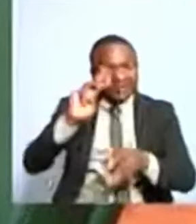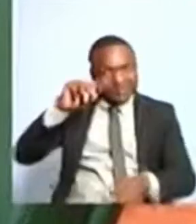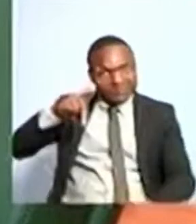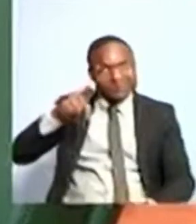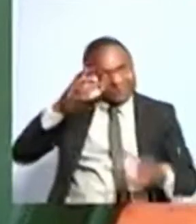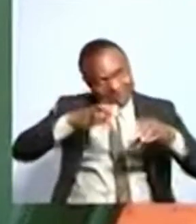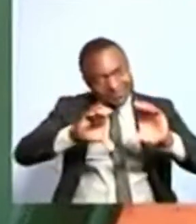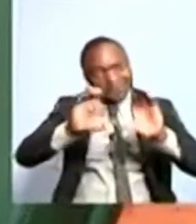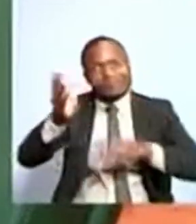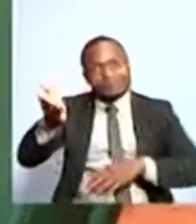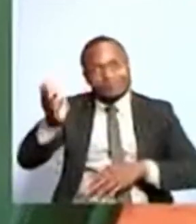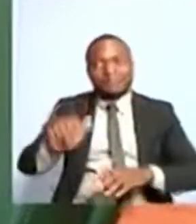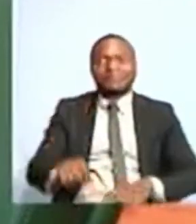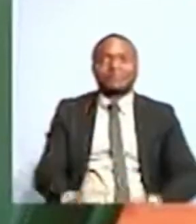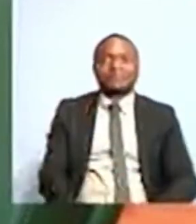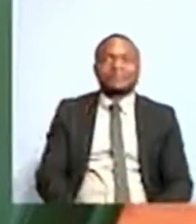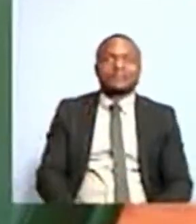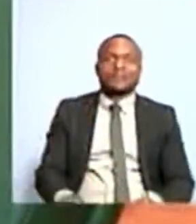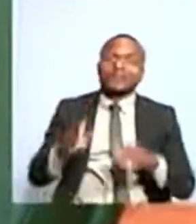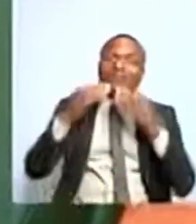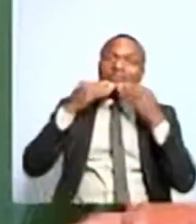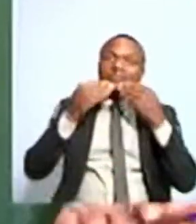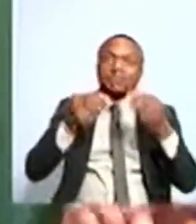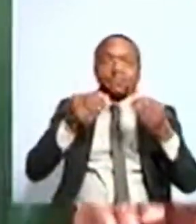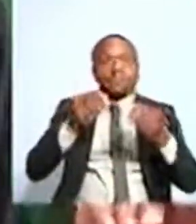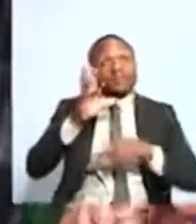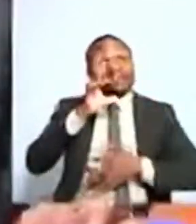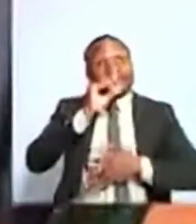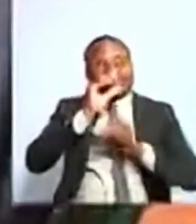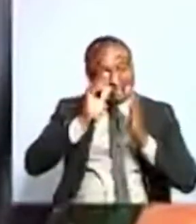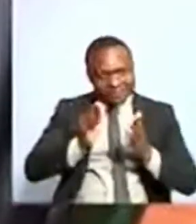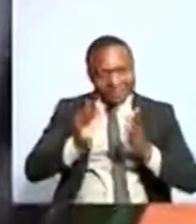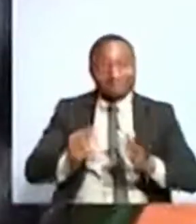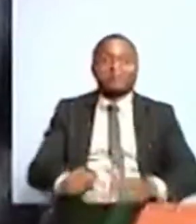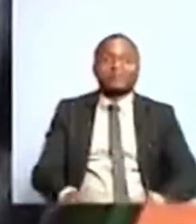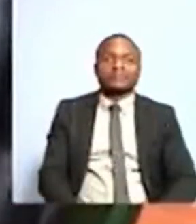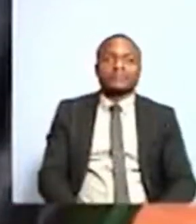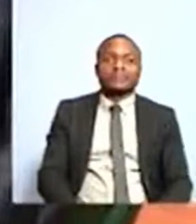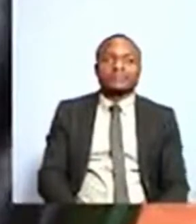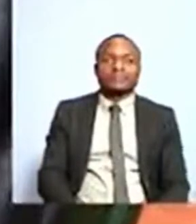continue. Thank you very much, Mr. Speaker.